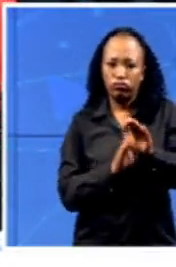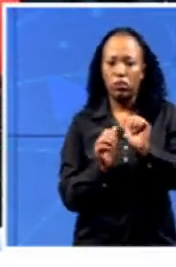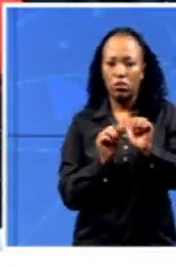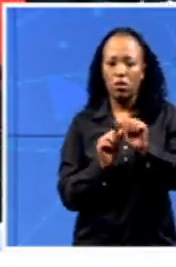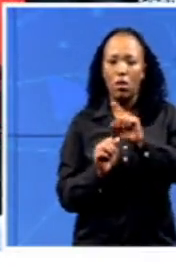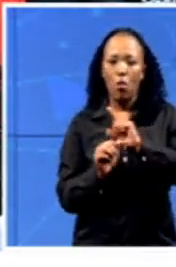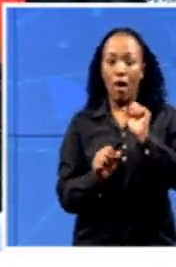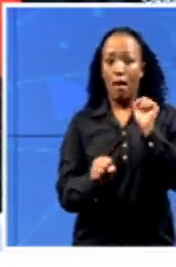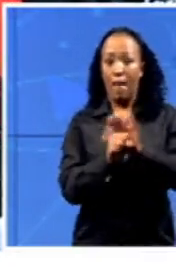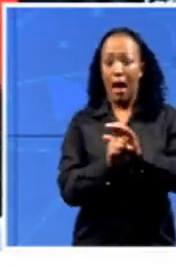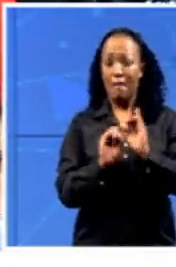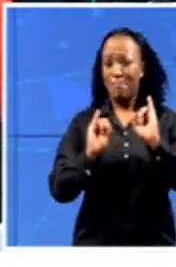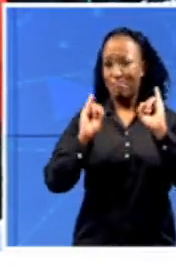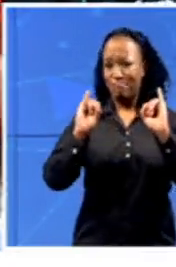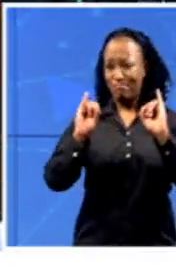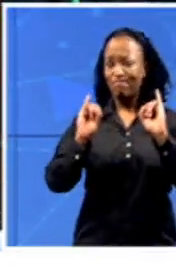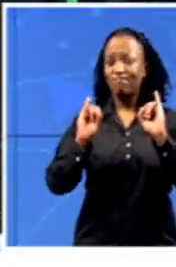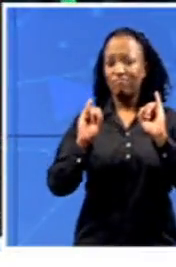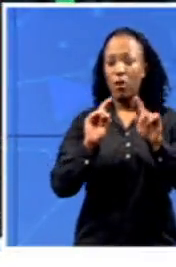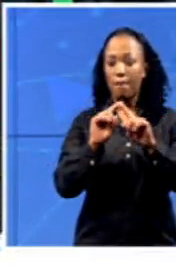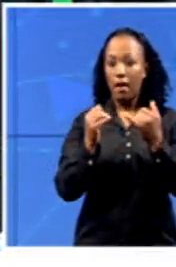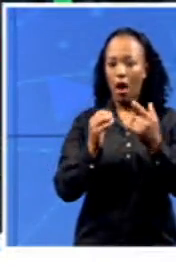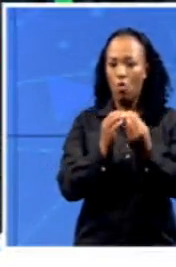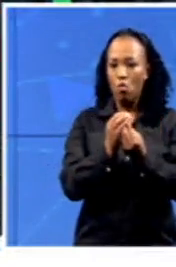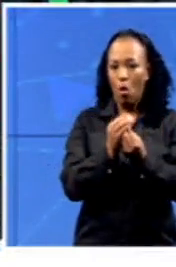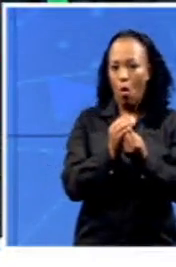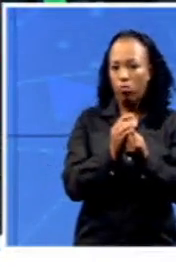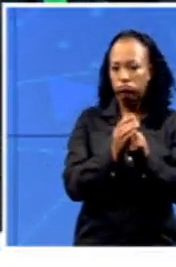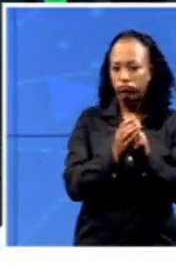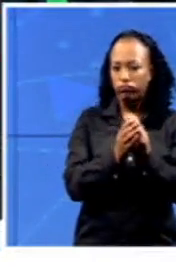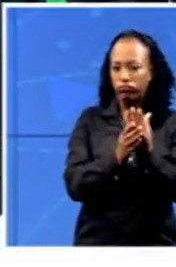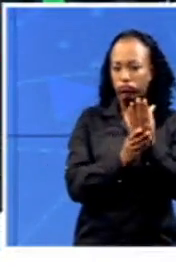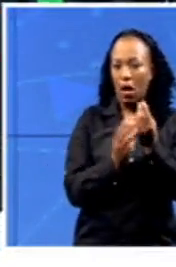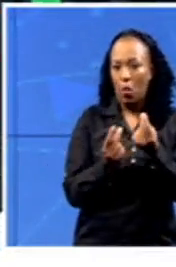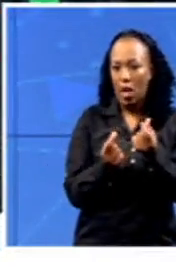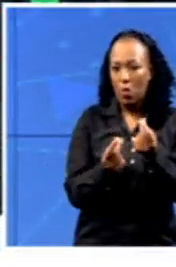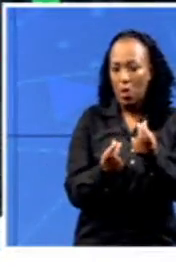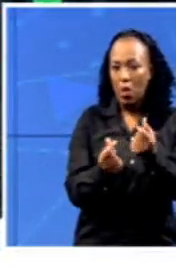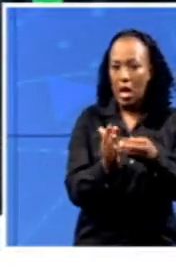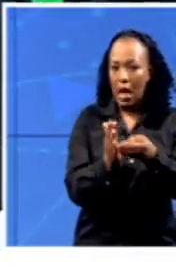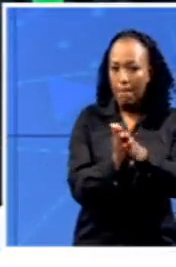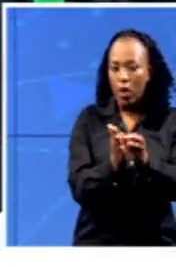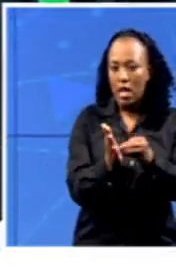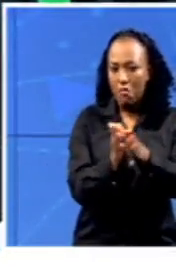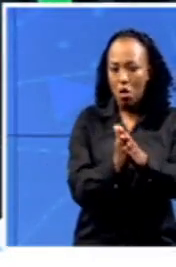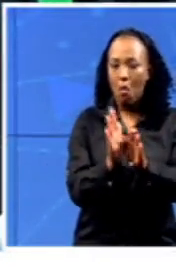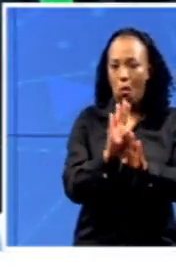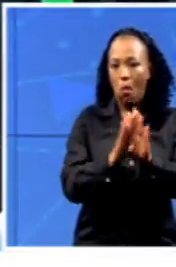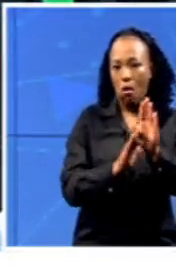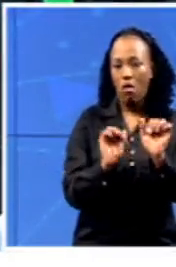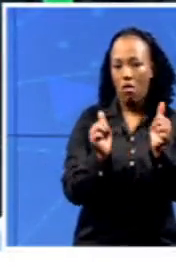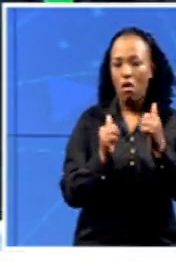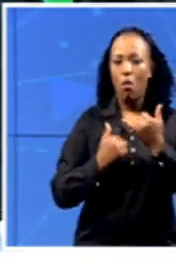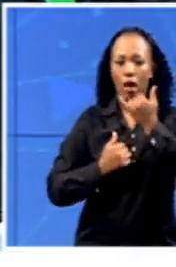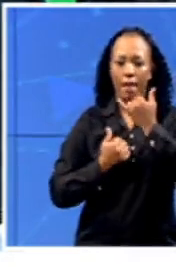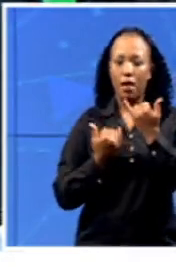hit really hard by the pandemic, but we are growing very, very quickly. Our forward bookings are looking really well. So we're really happy to